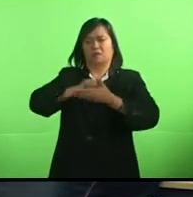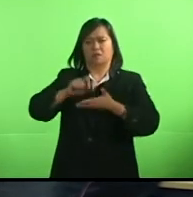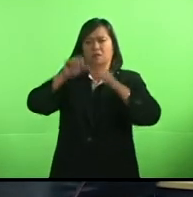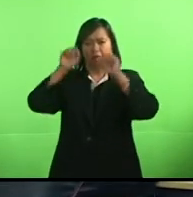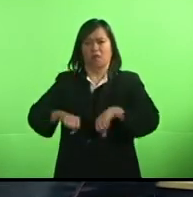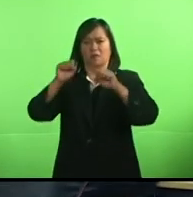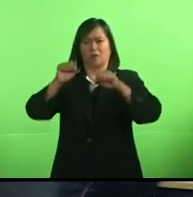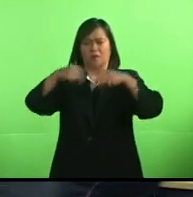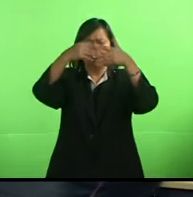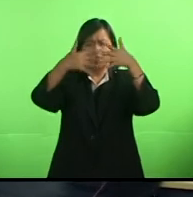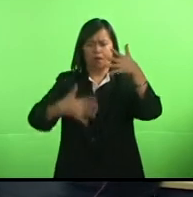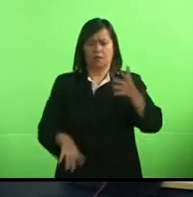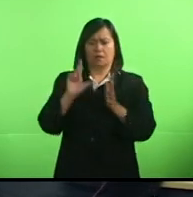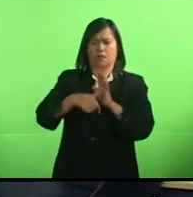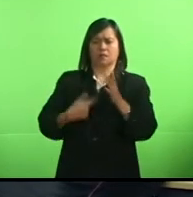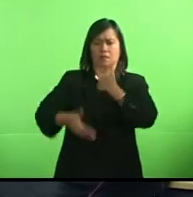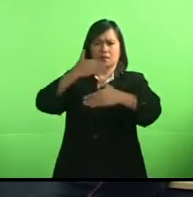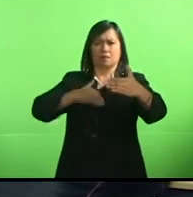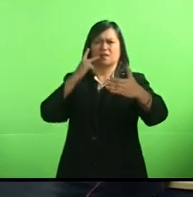they are more propaganda than anything else.